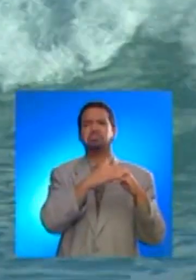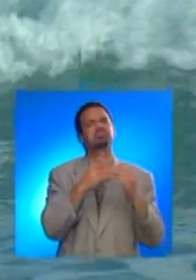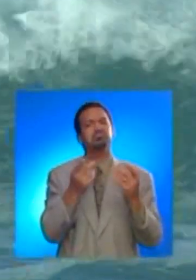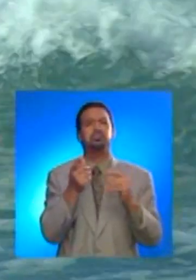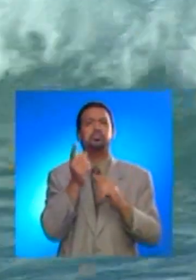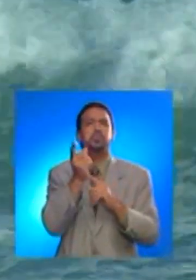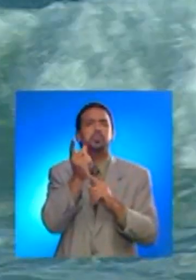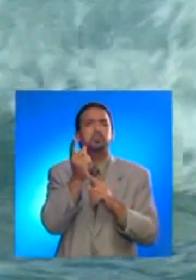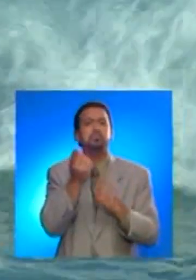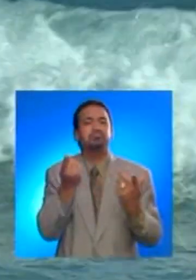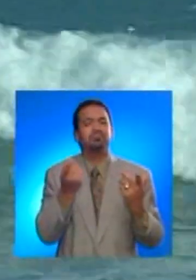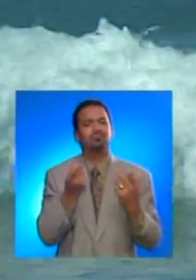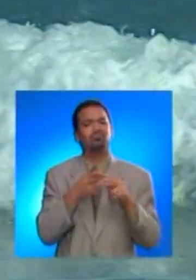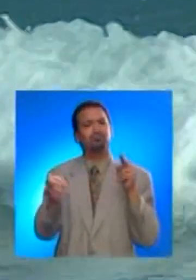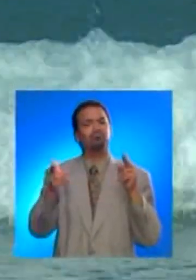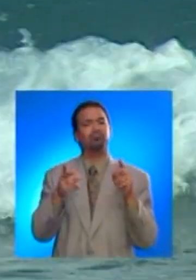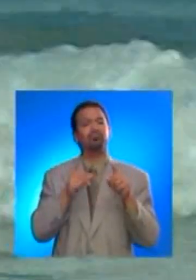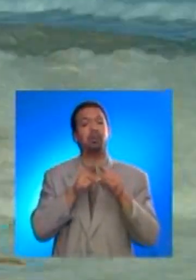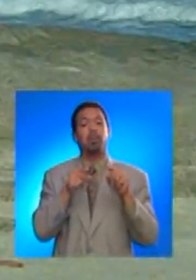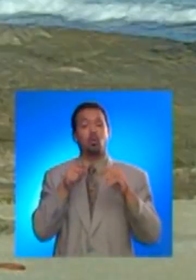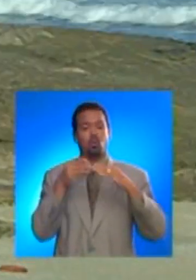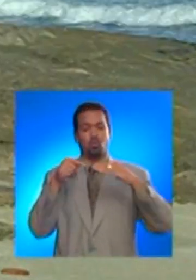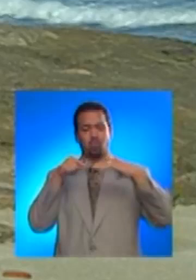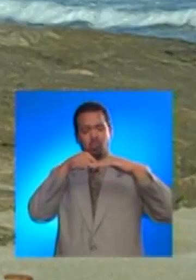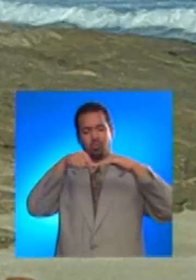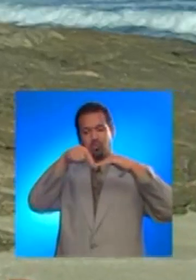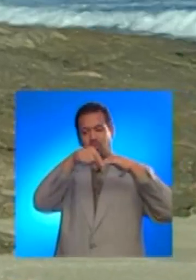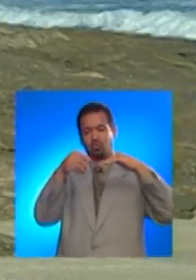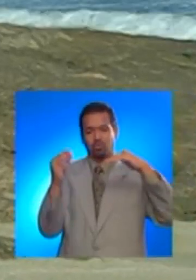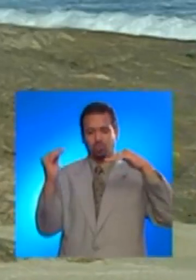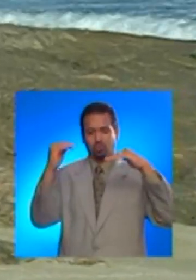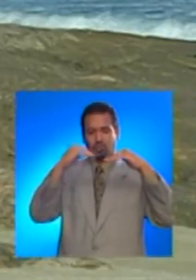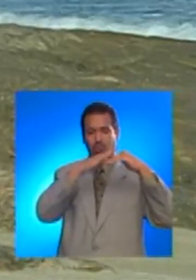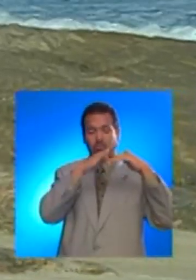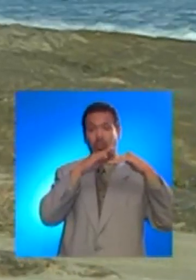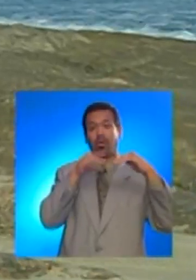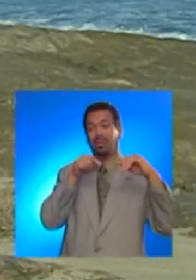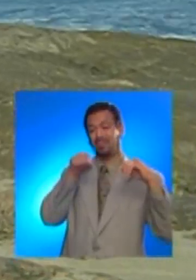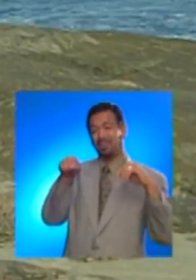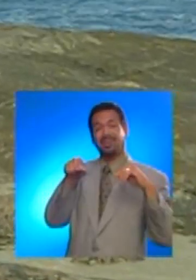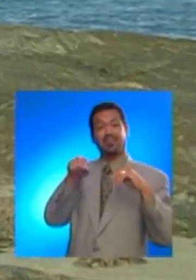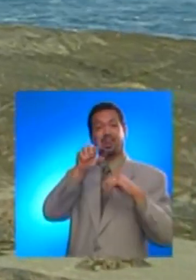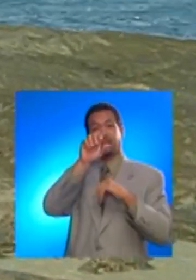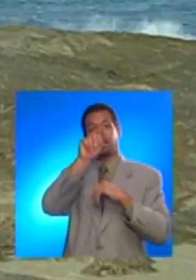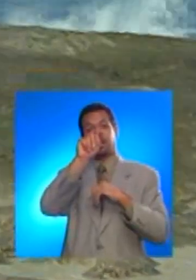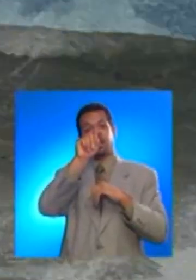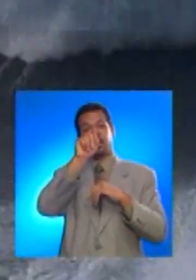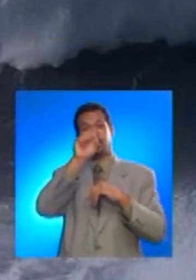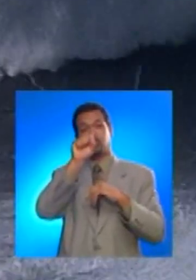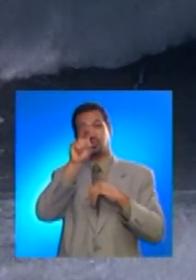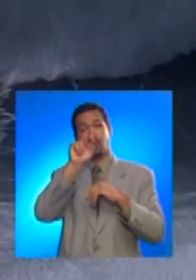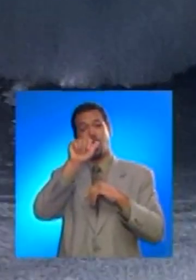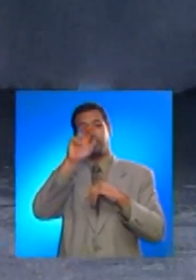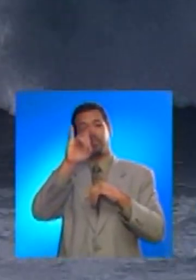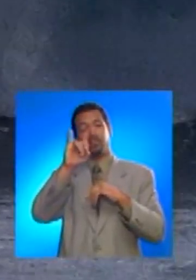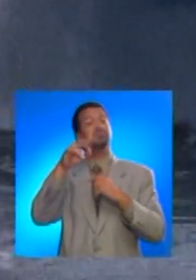same direction for a few seconds and is no deeper than a few feet, tsunami waves affect the entire column of water and move